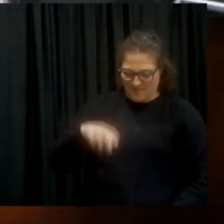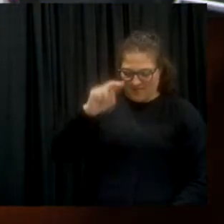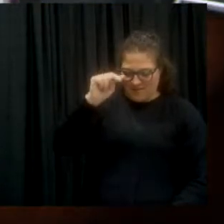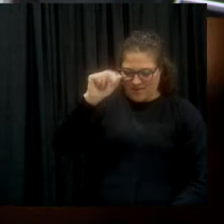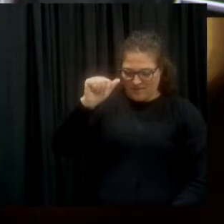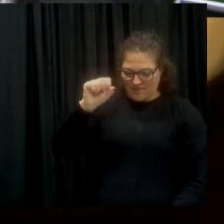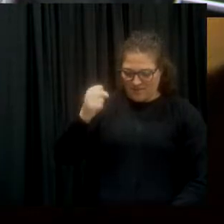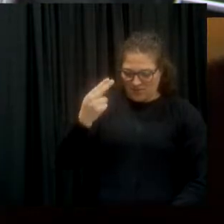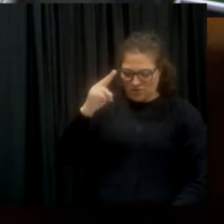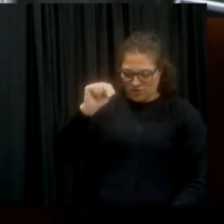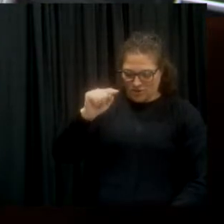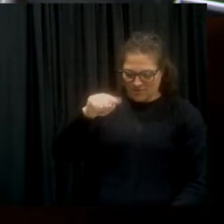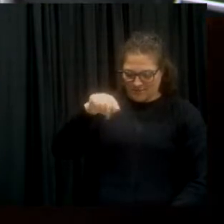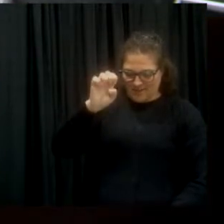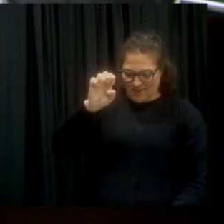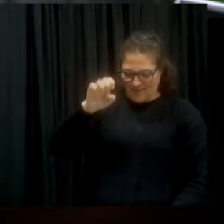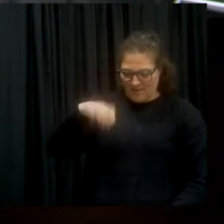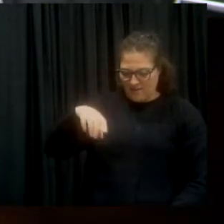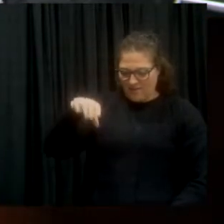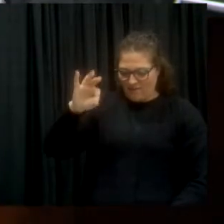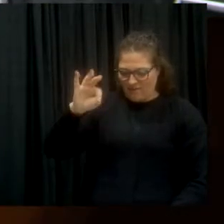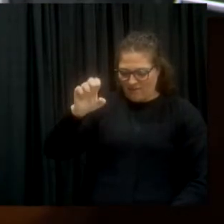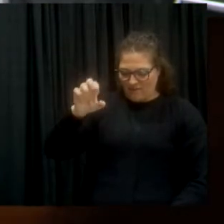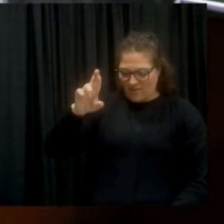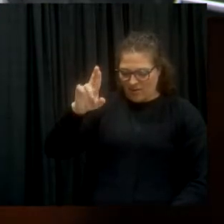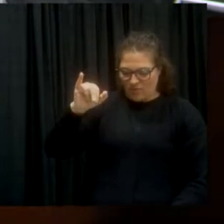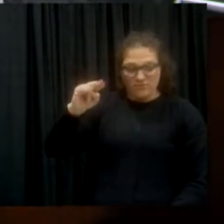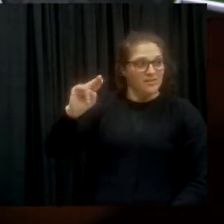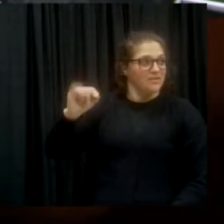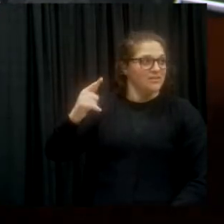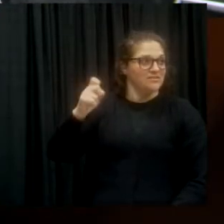Nashante Farrington.